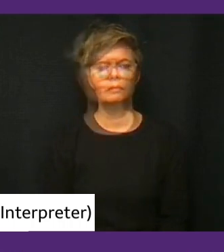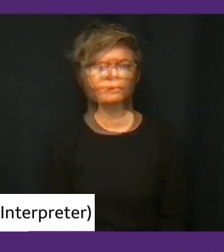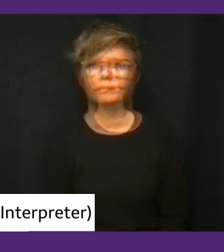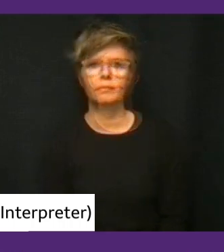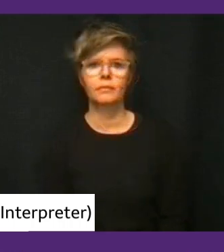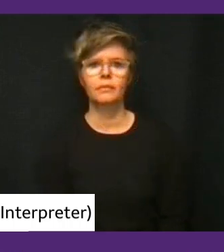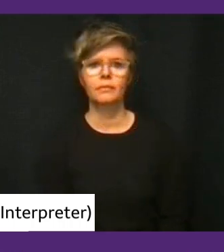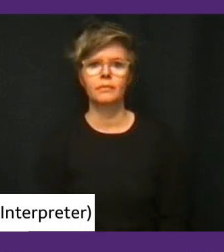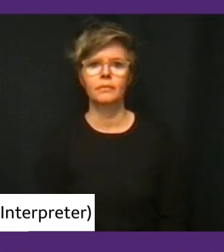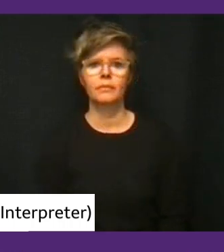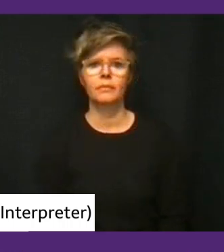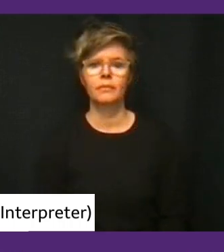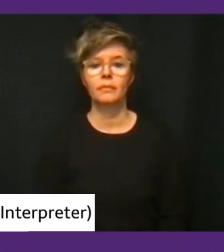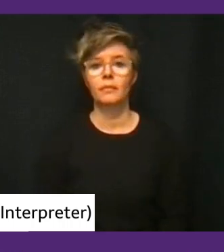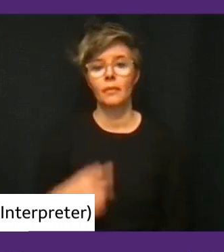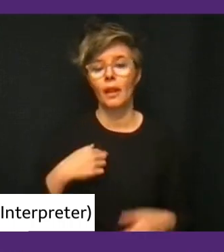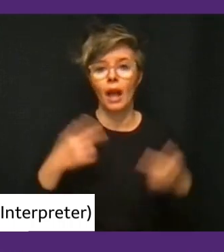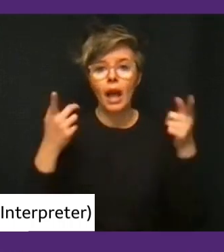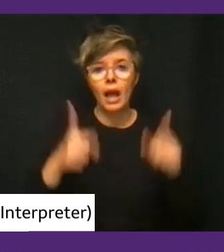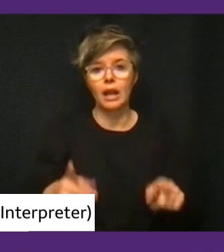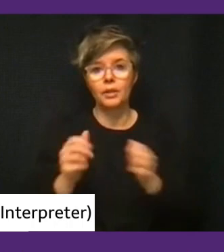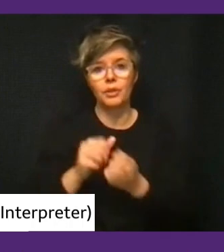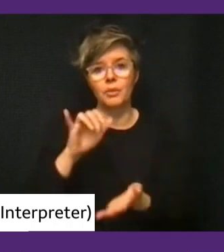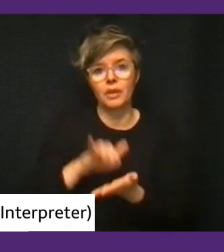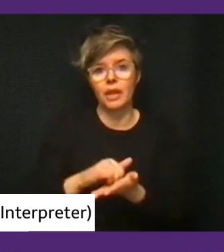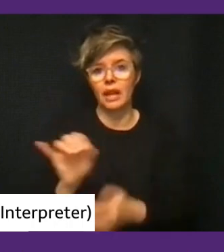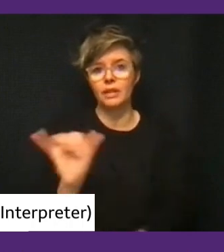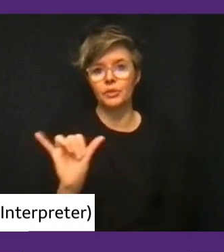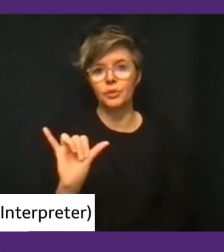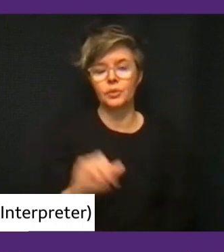human. I'd agree as well. I think